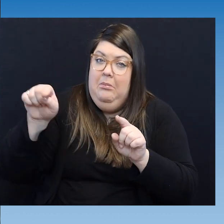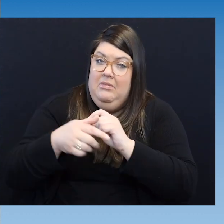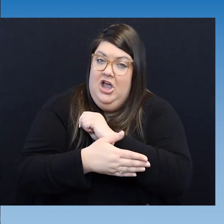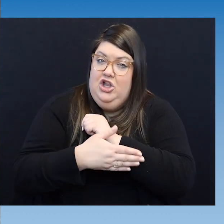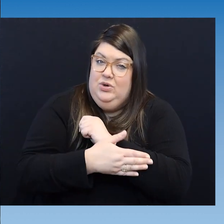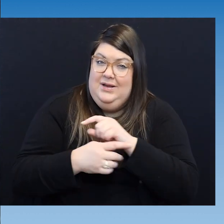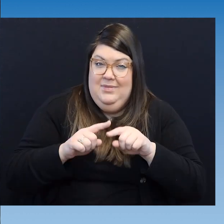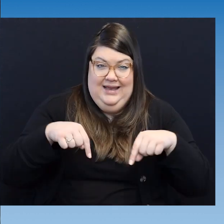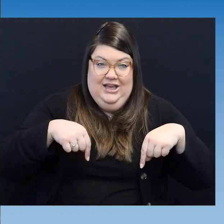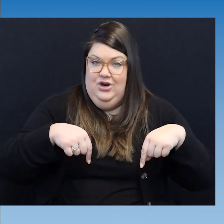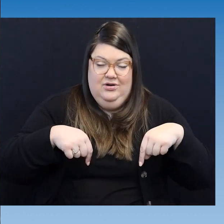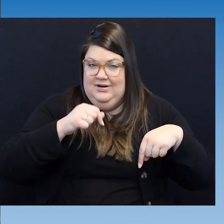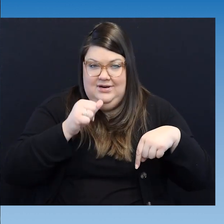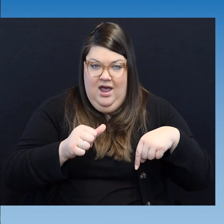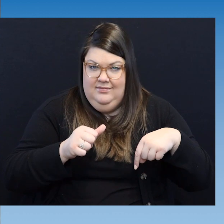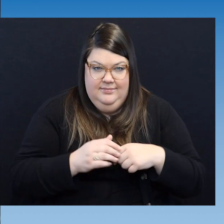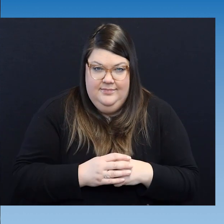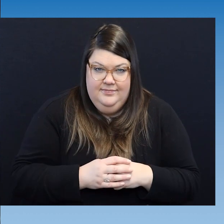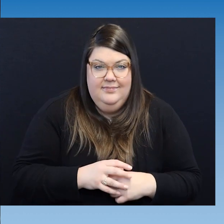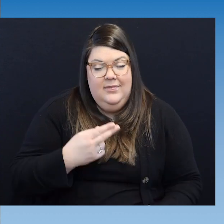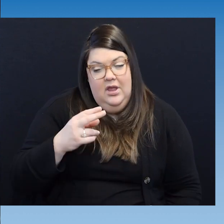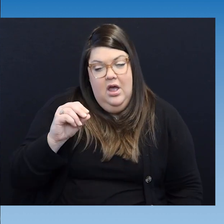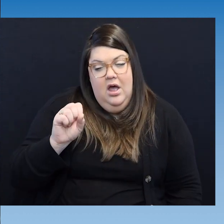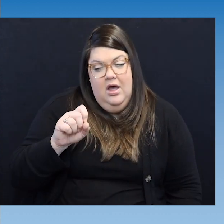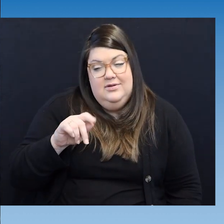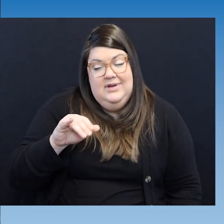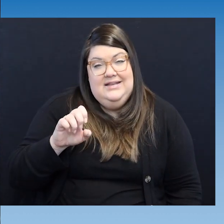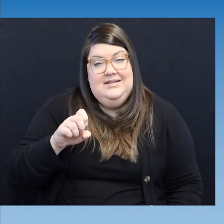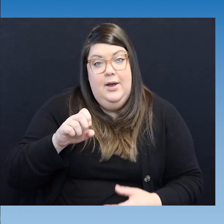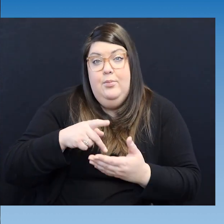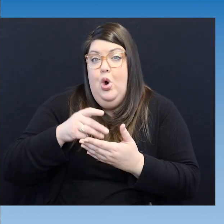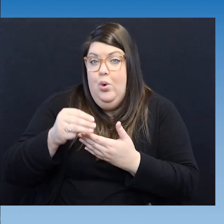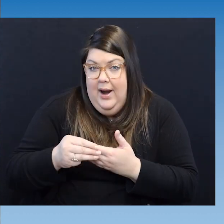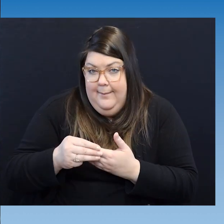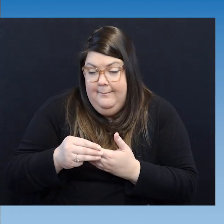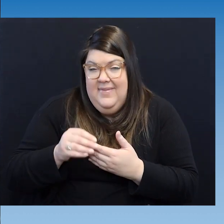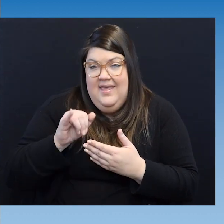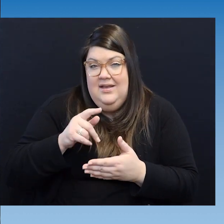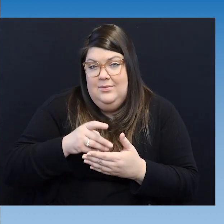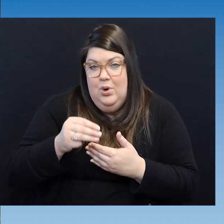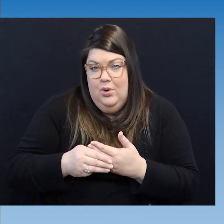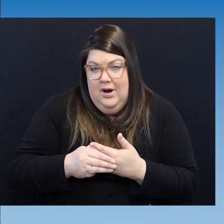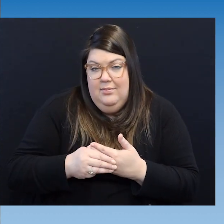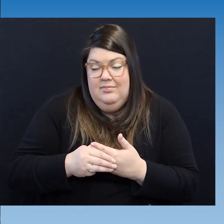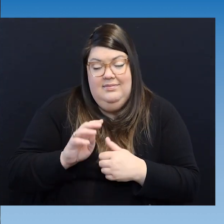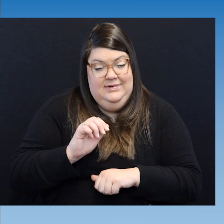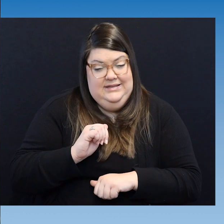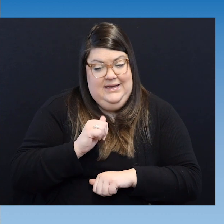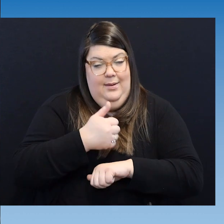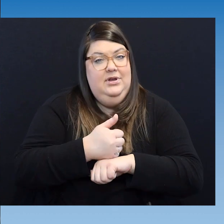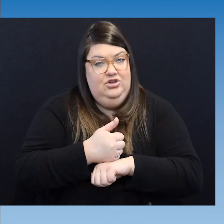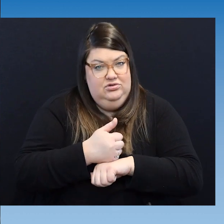it is. The hospice program is a program that is established, and it